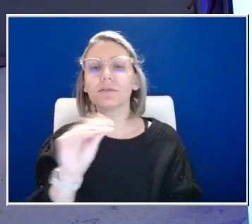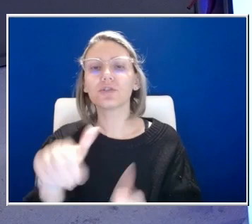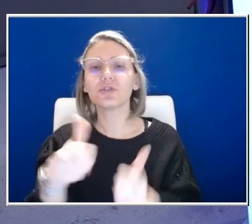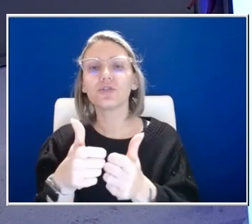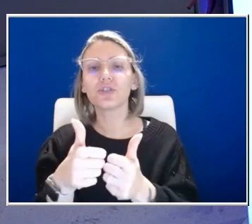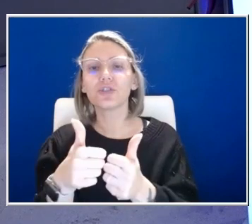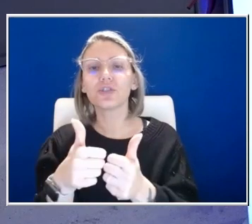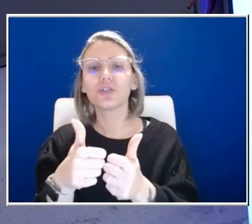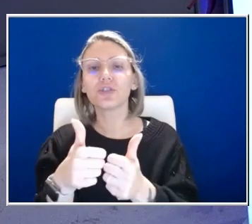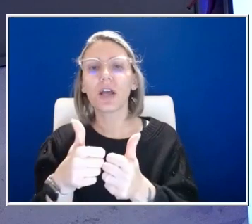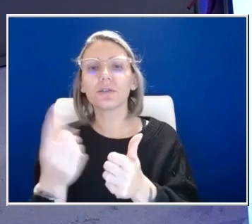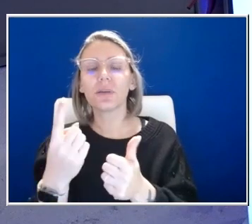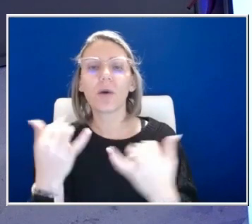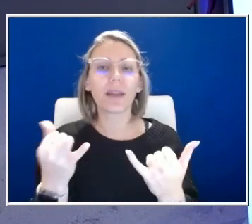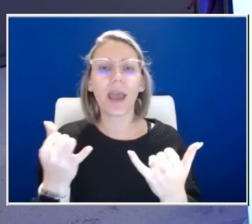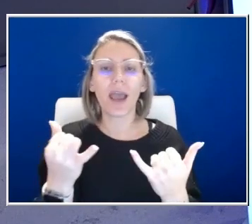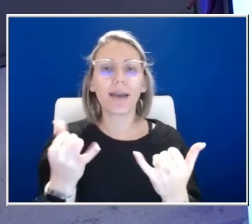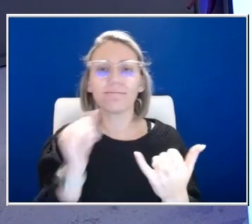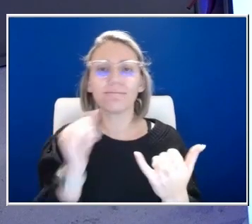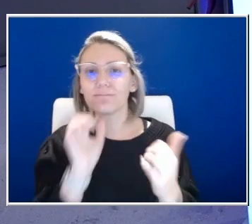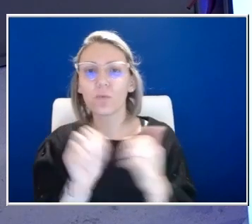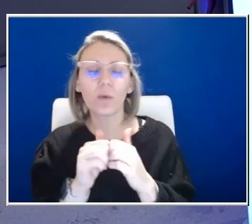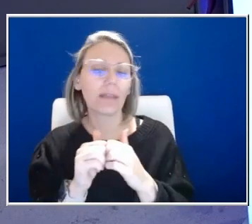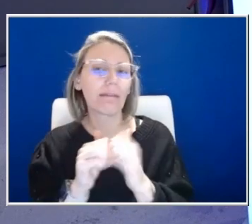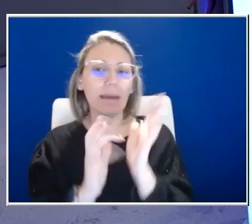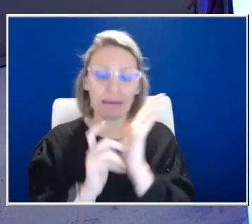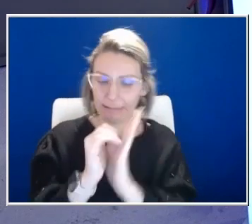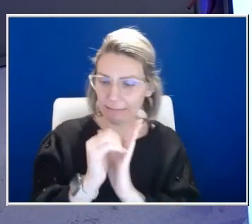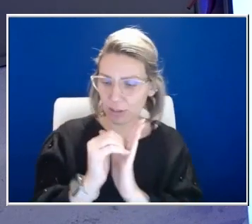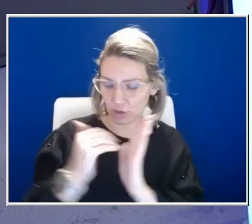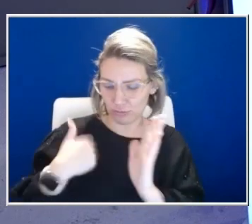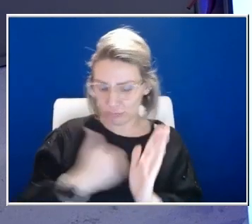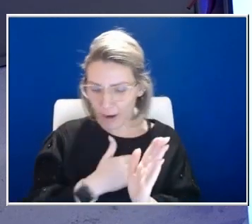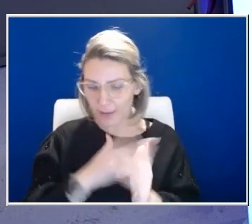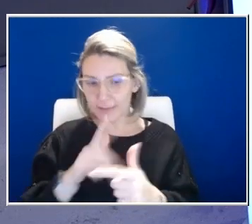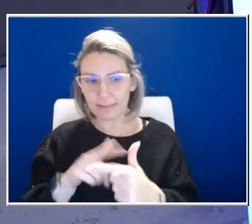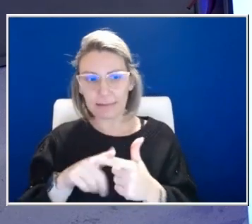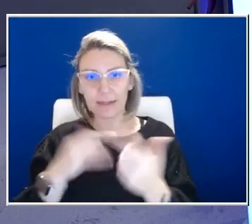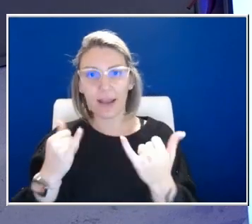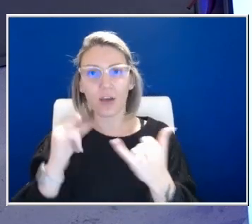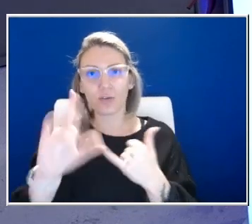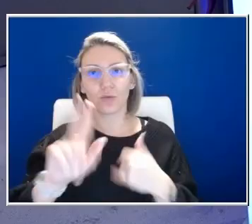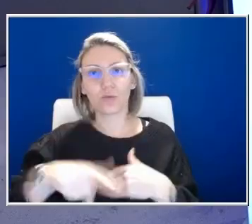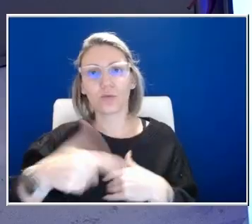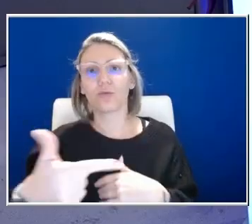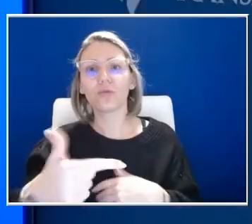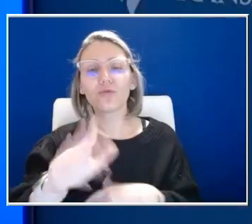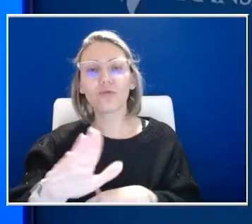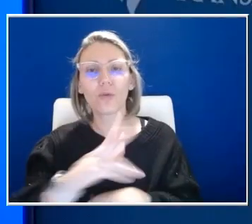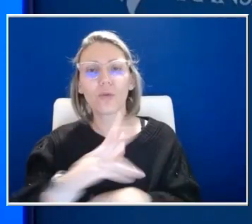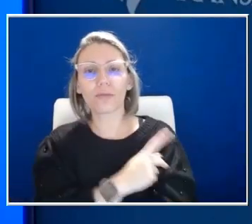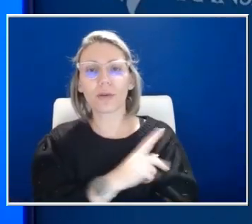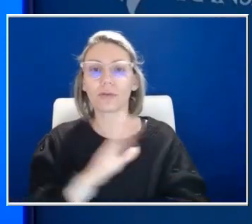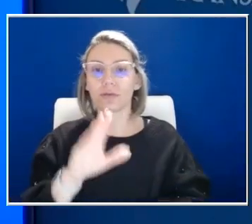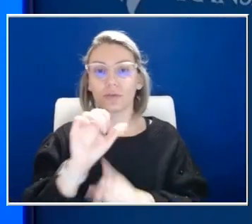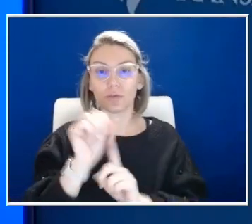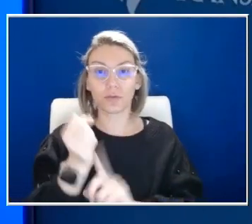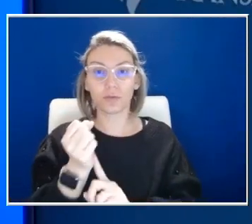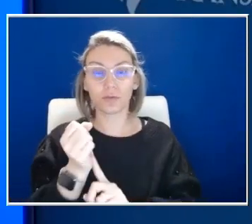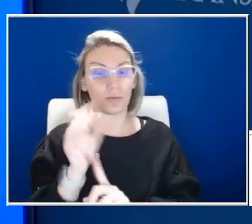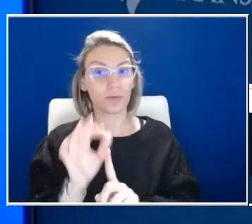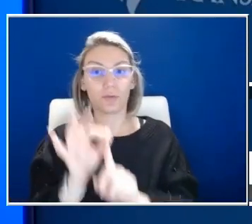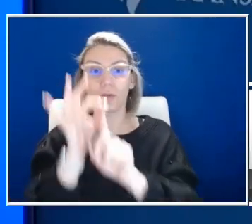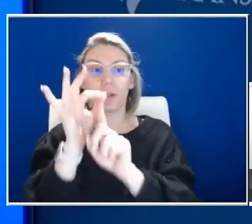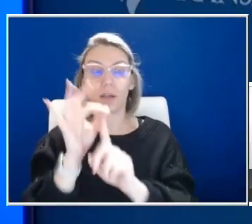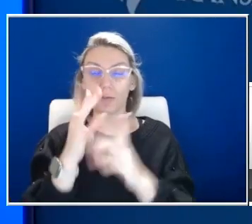now dealing with breast cancer and now they're your patient. Yeah, I mean, her situation was very unique. It was interesting, actually.